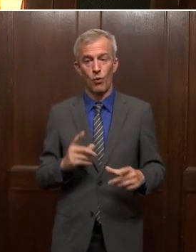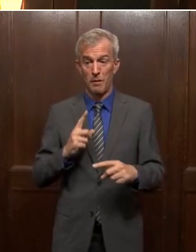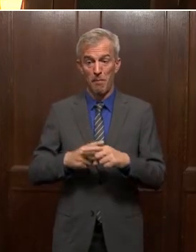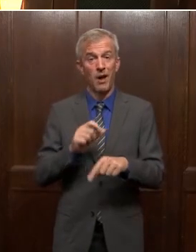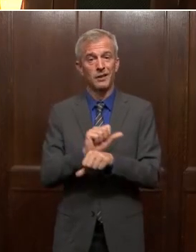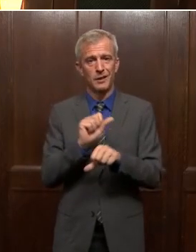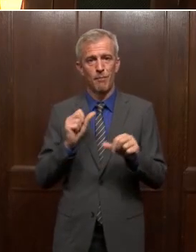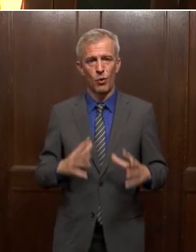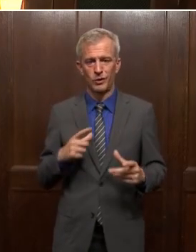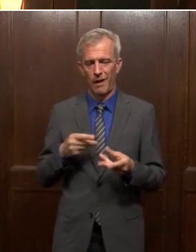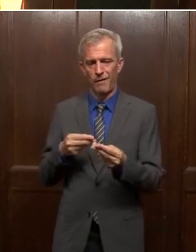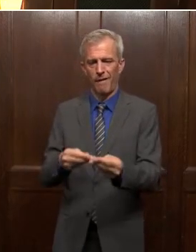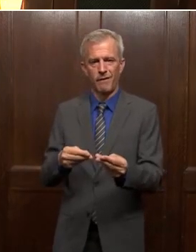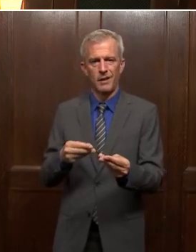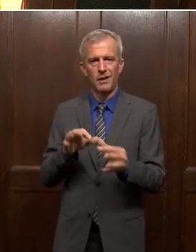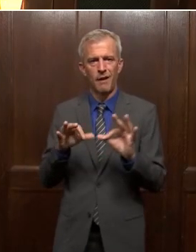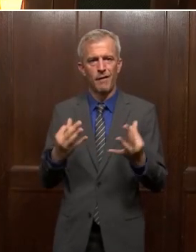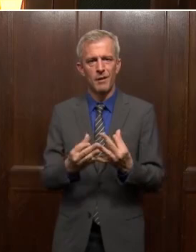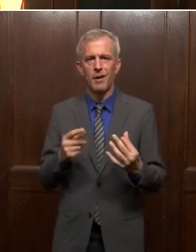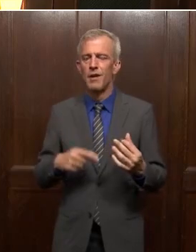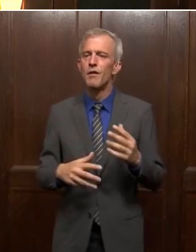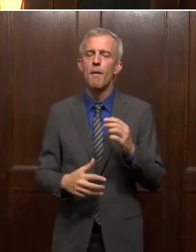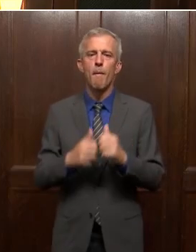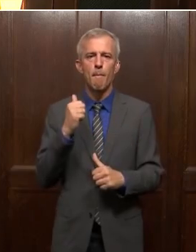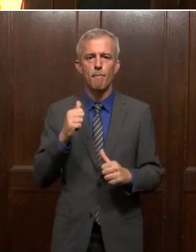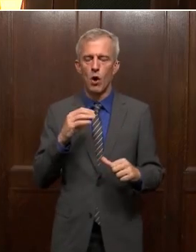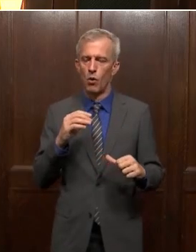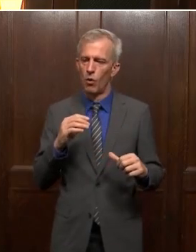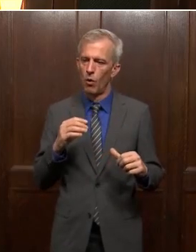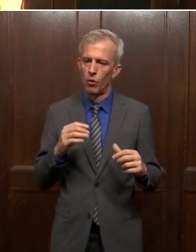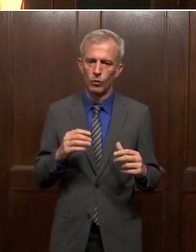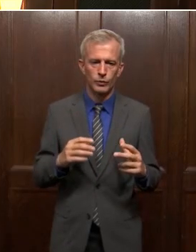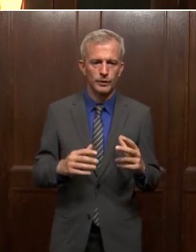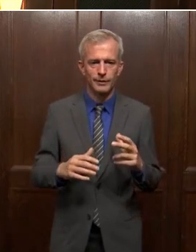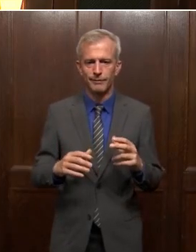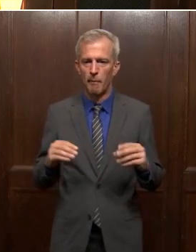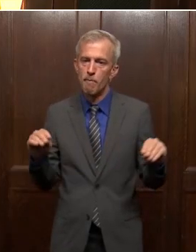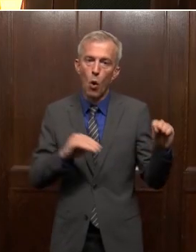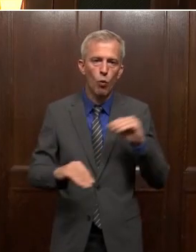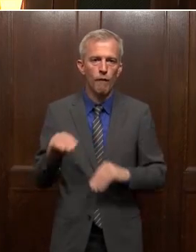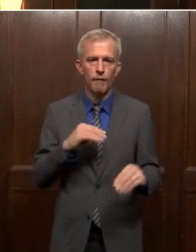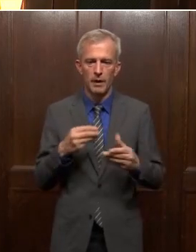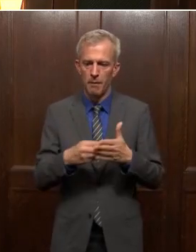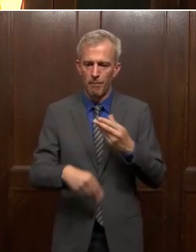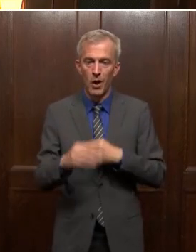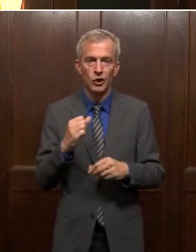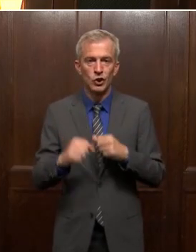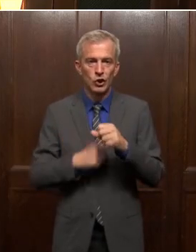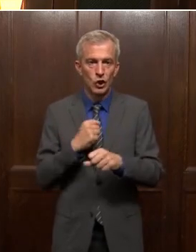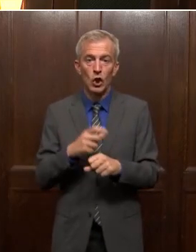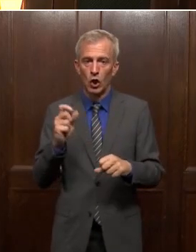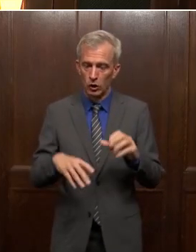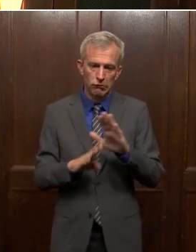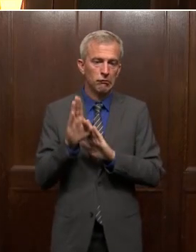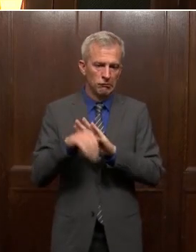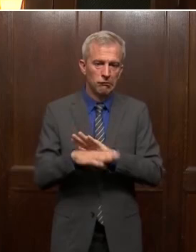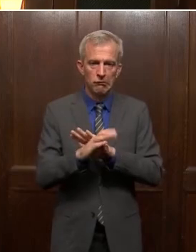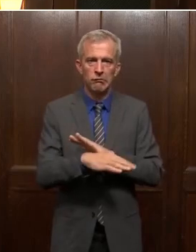be the most dynamic budget year in our history. It could get better. It also could, Liz, get worse. And we're going to have to then